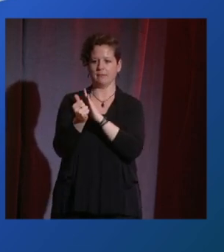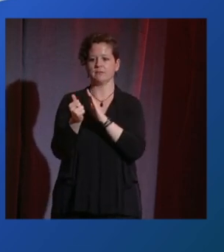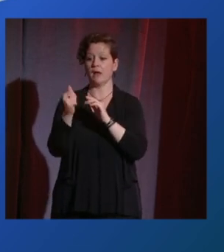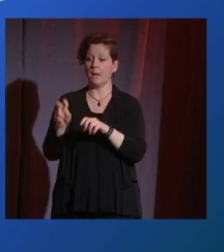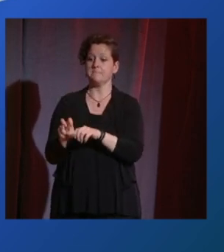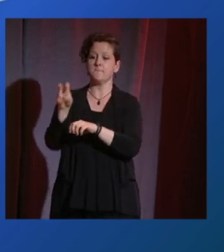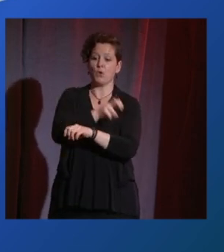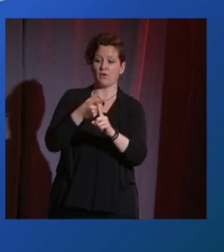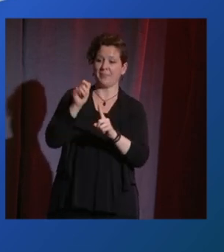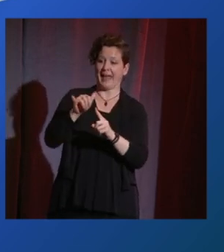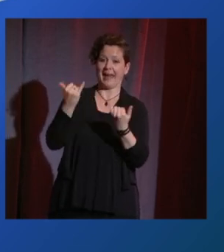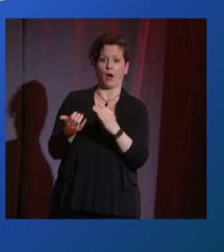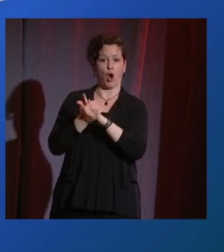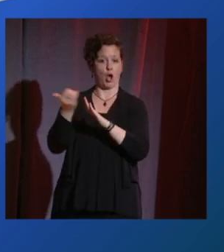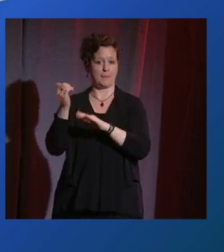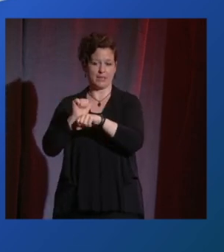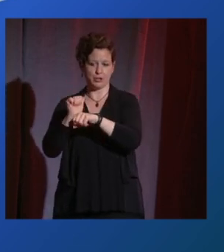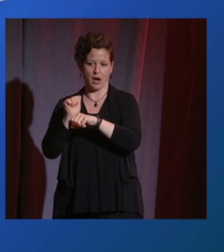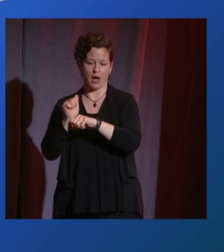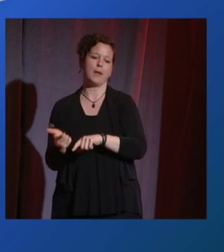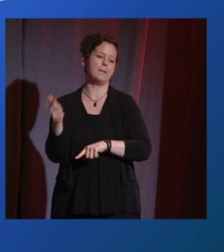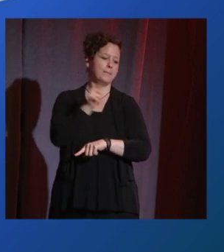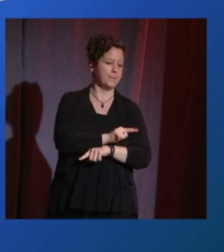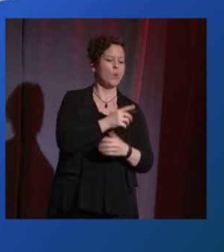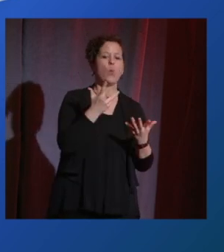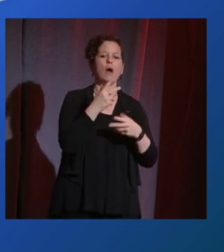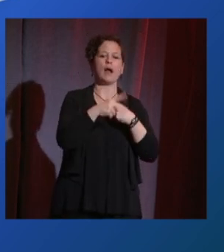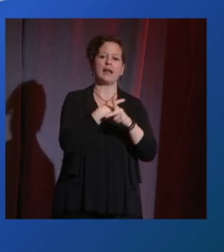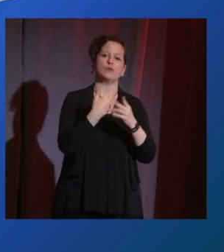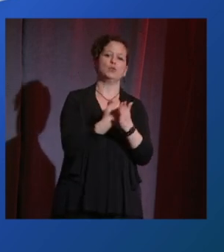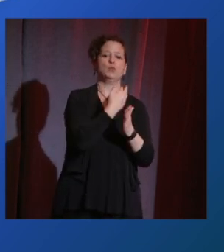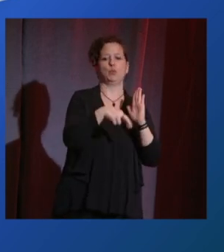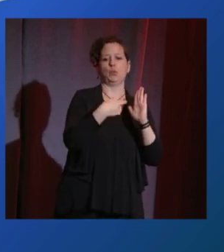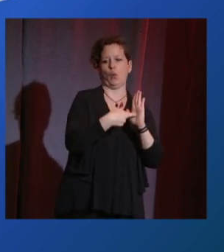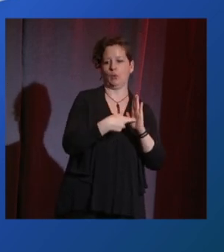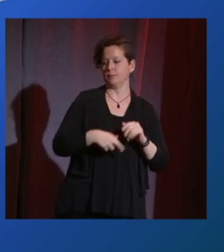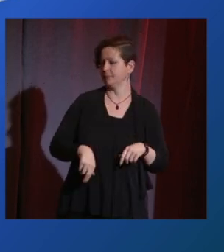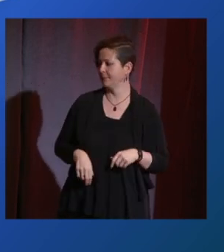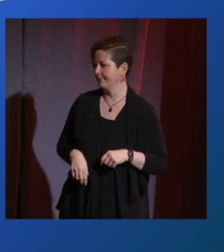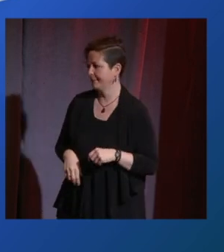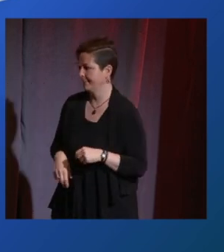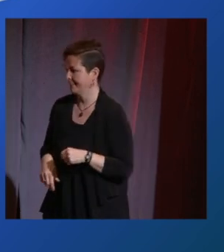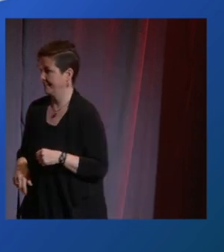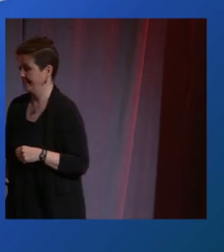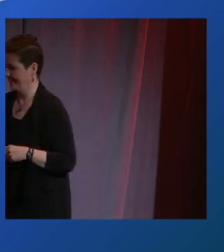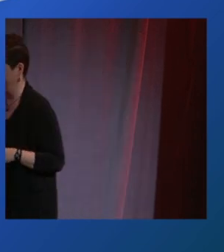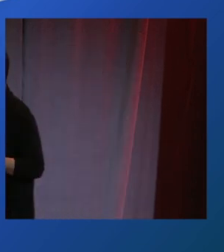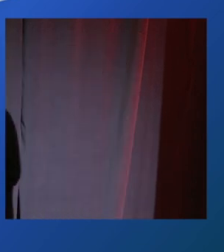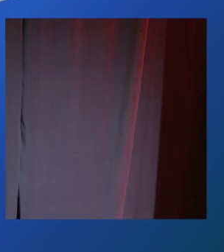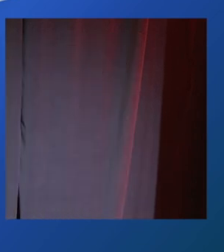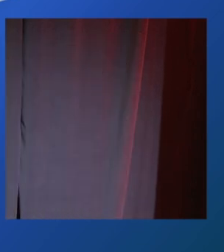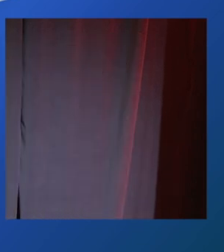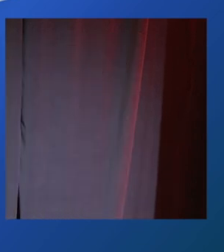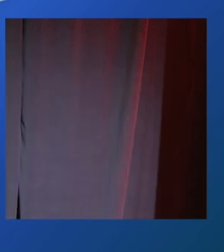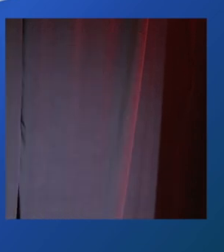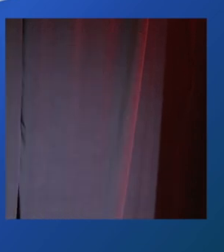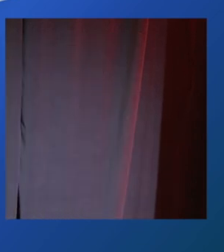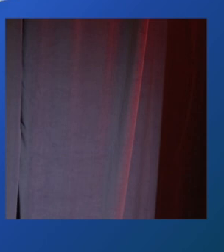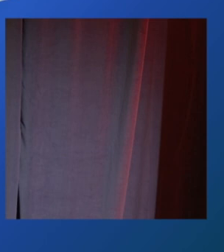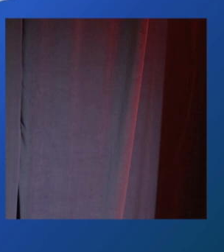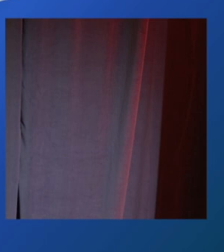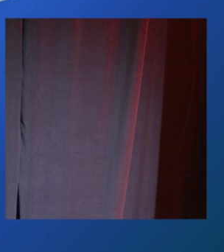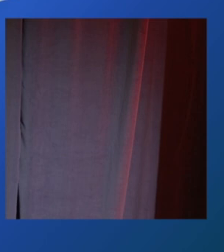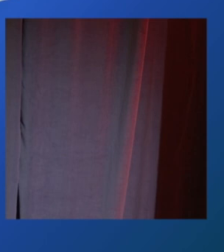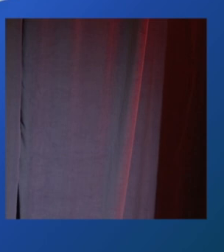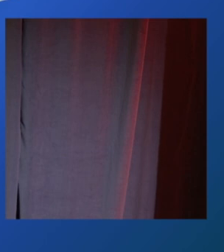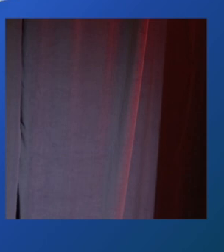benefit my job or my role now and I think that flexibility is very valuable and